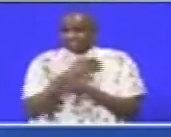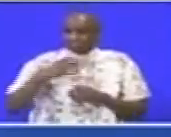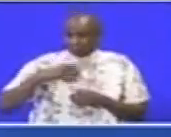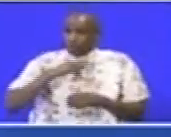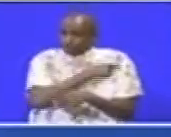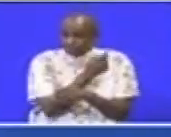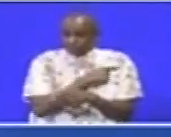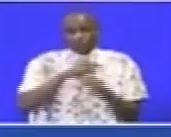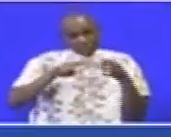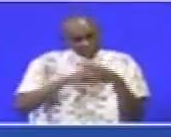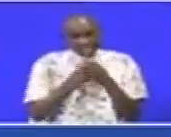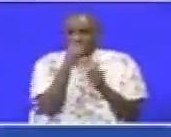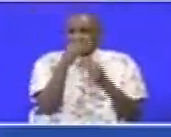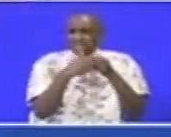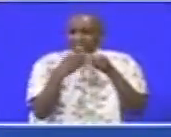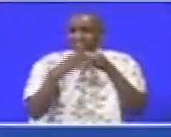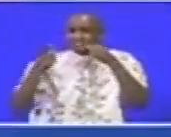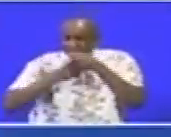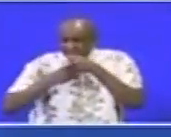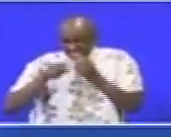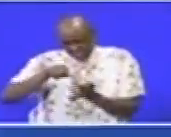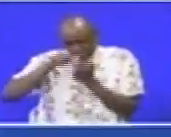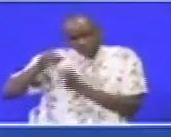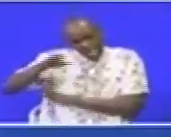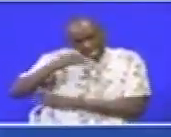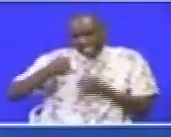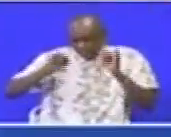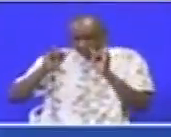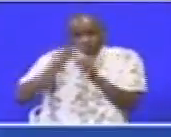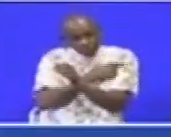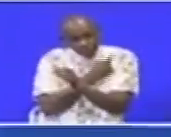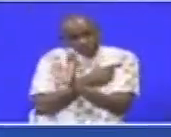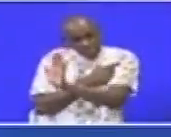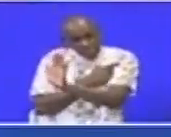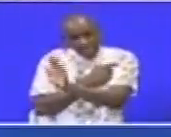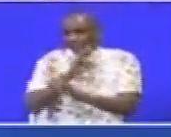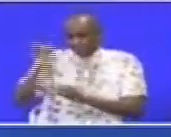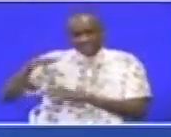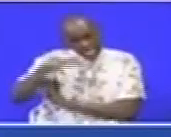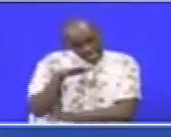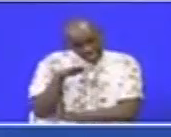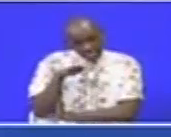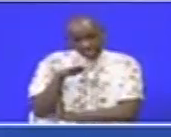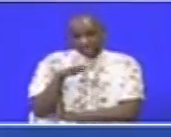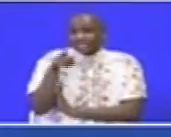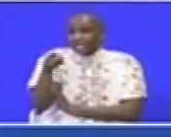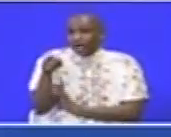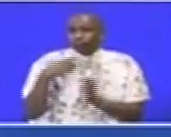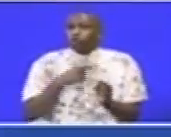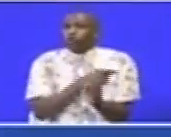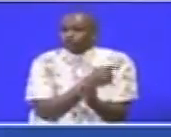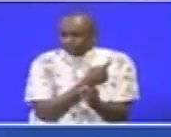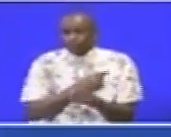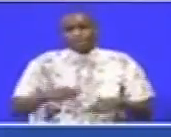in 1996, is the only specialized independent hospital of its kind in the Western Belt. Ernest Orlando is the hospital's